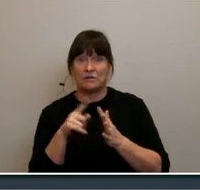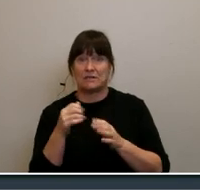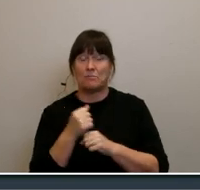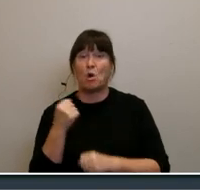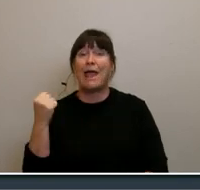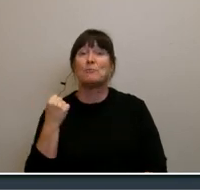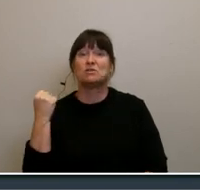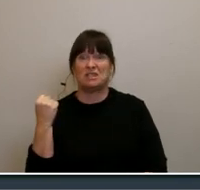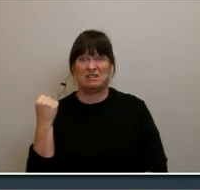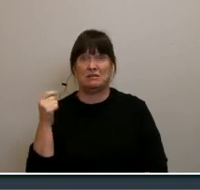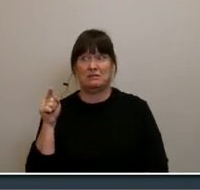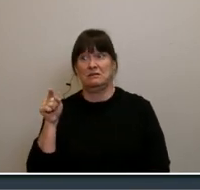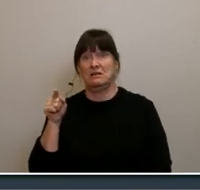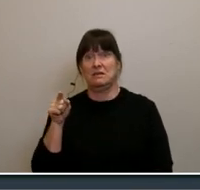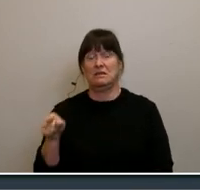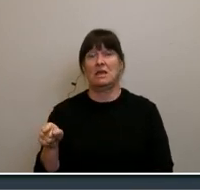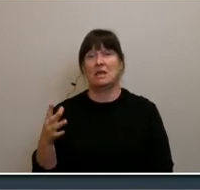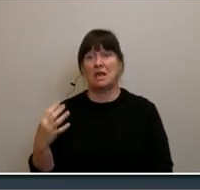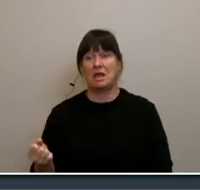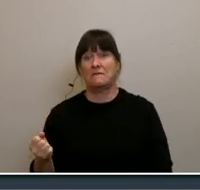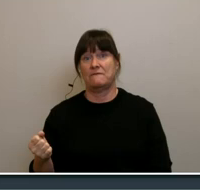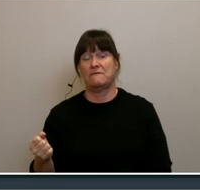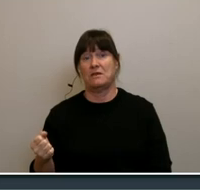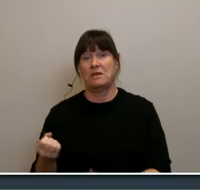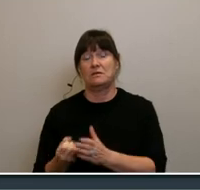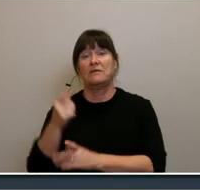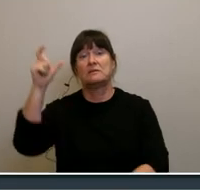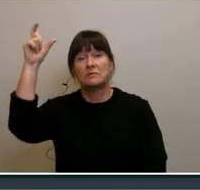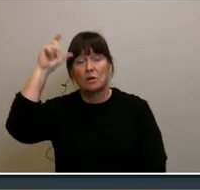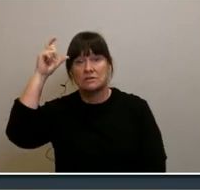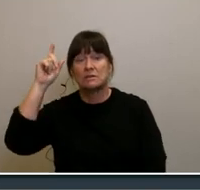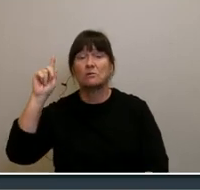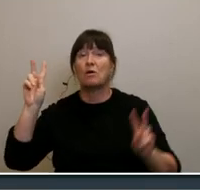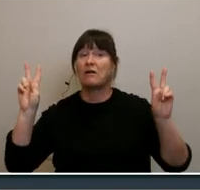instance, has produced and developed a concept of a